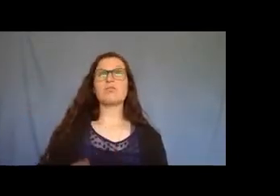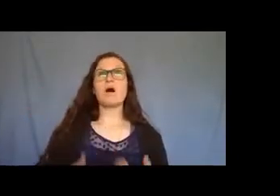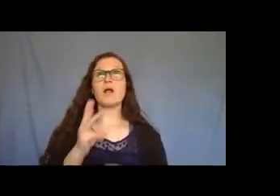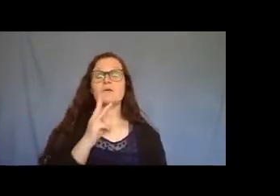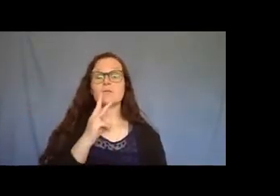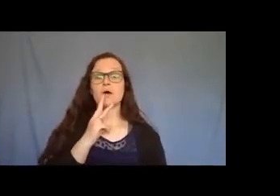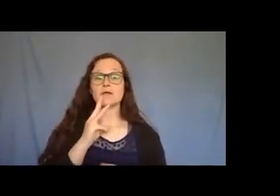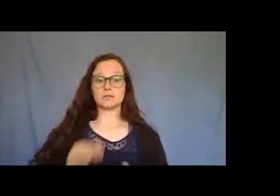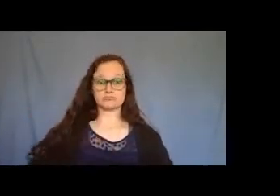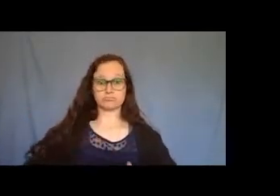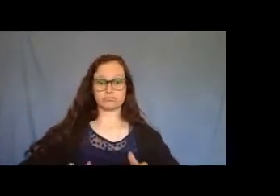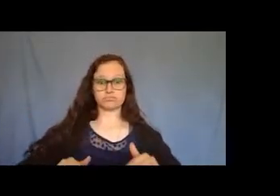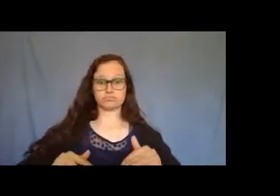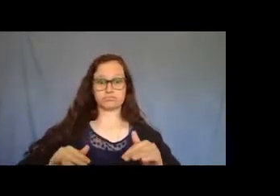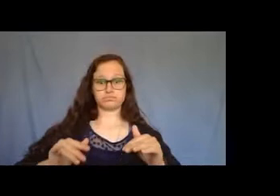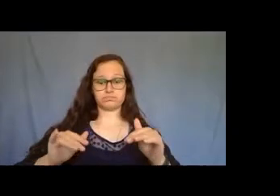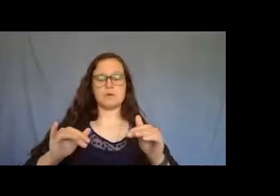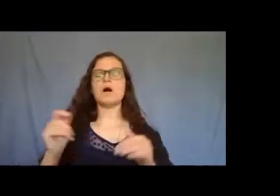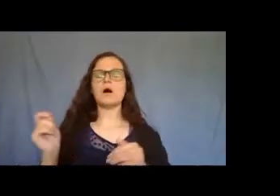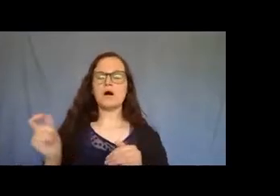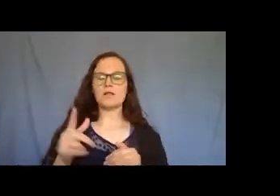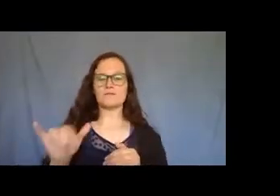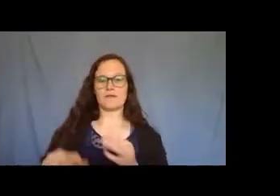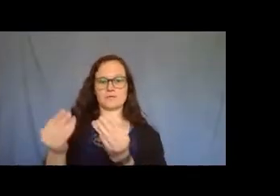gradually going to be lifted and transported downstream.